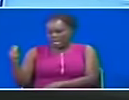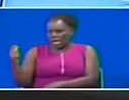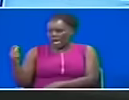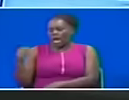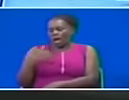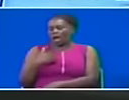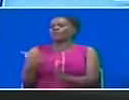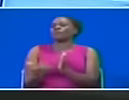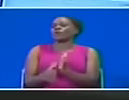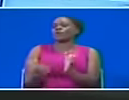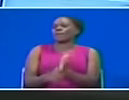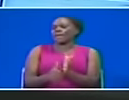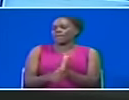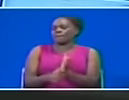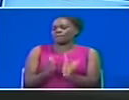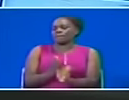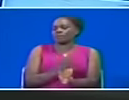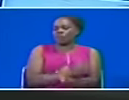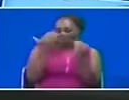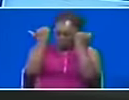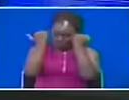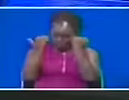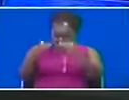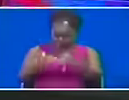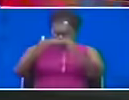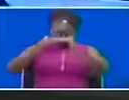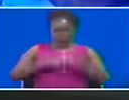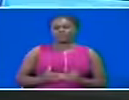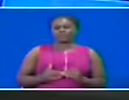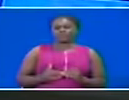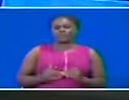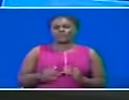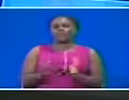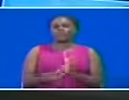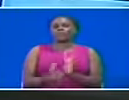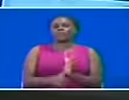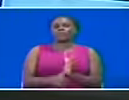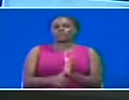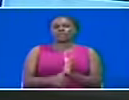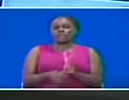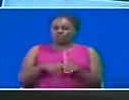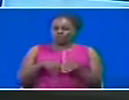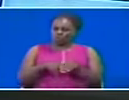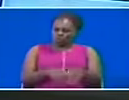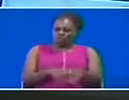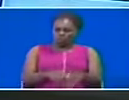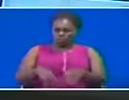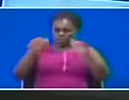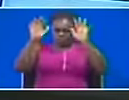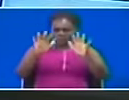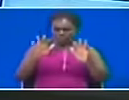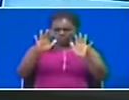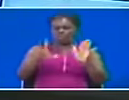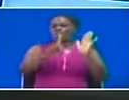and some of these matters are before court. Moving on to the next slide here, compliance with campaign